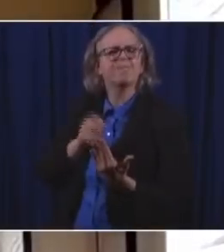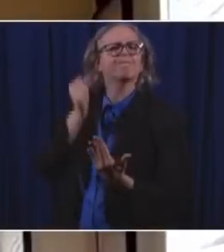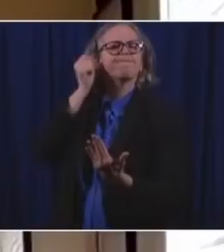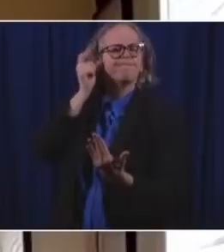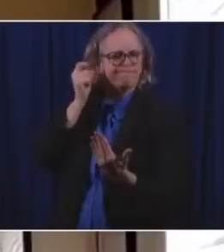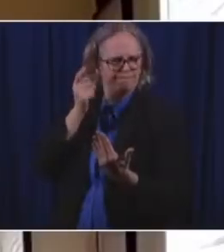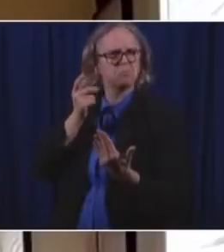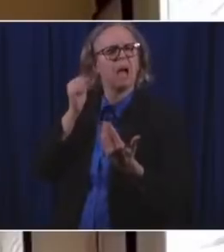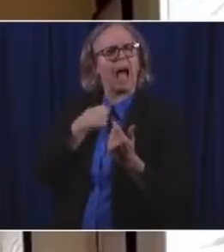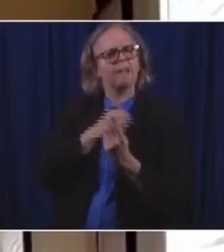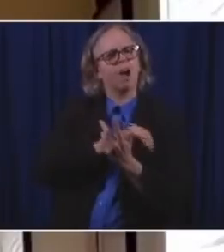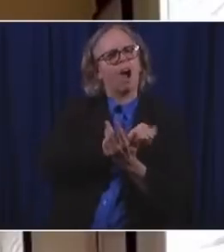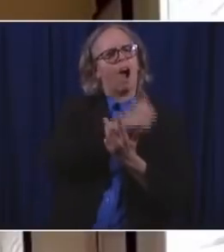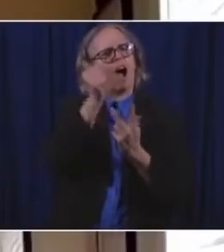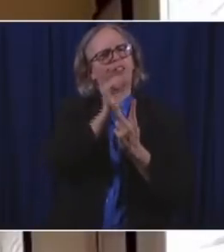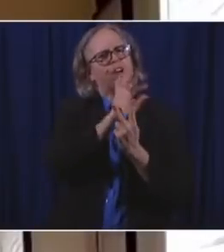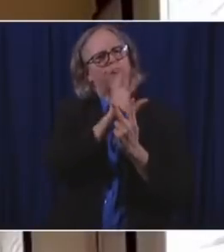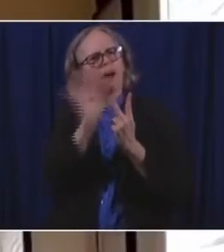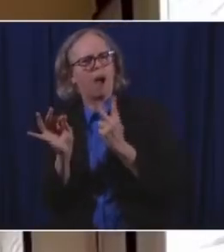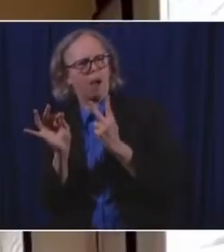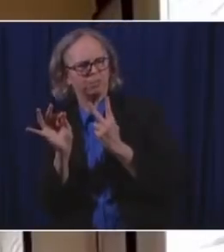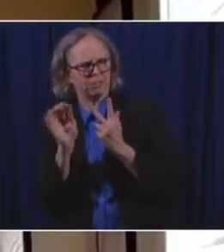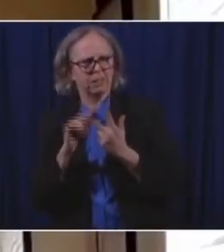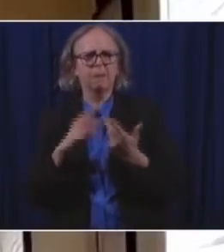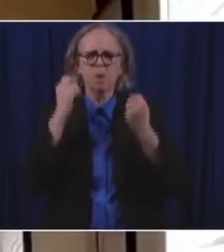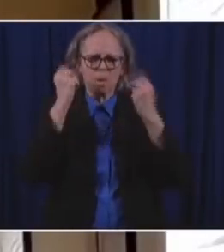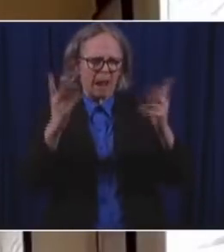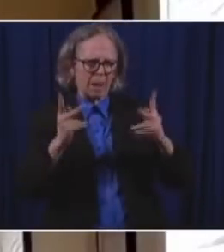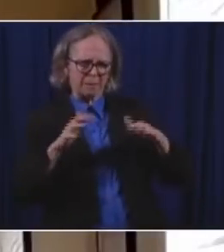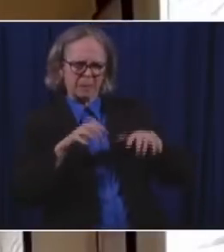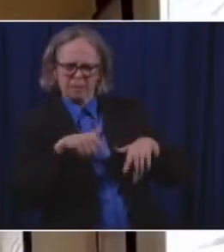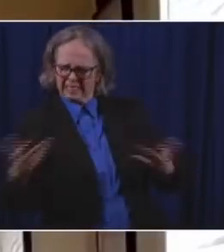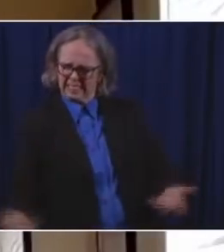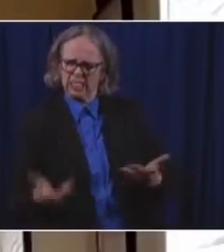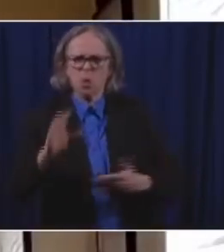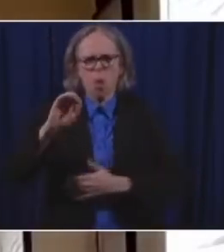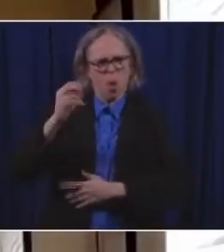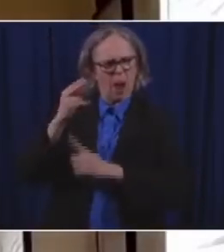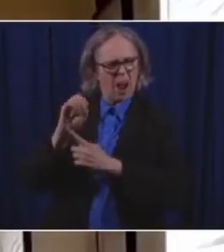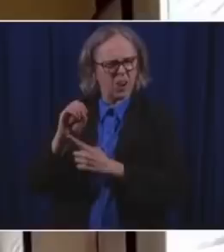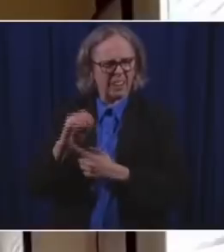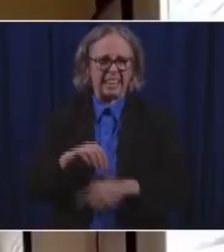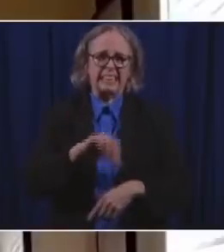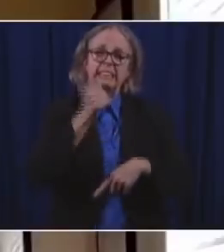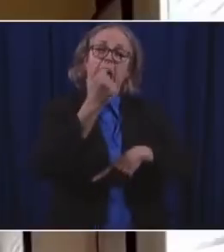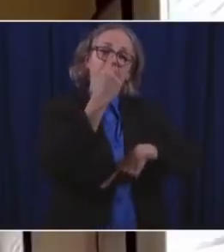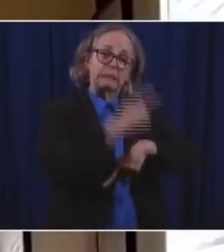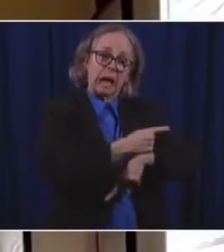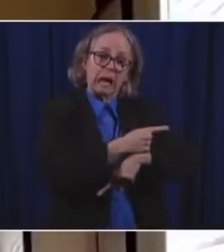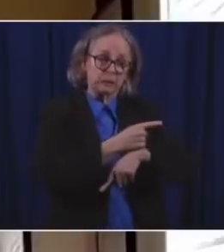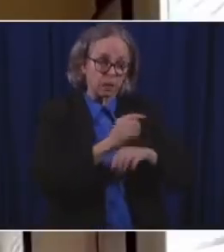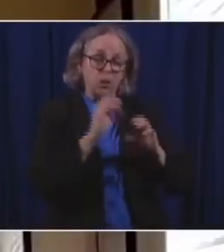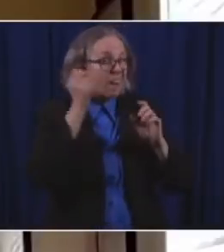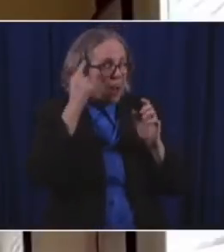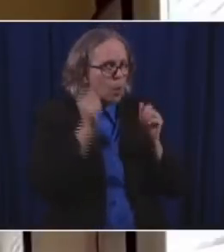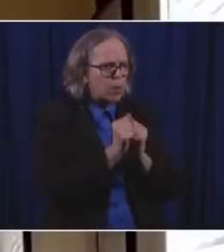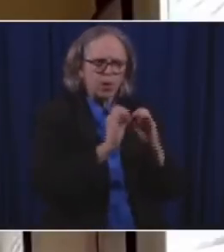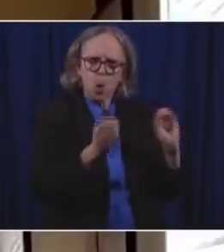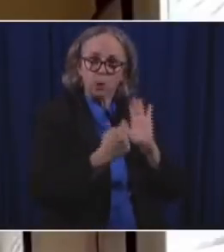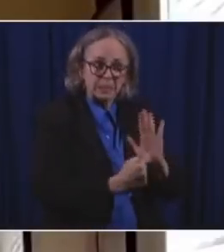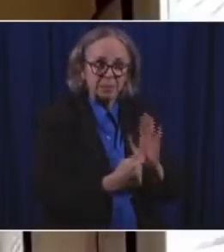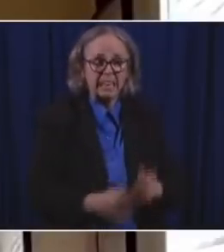well, for many people in the state, 10 days without a test or 7 days with a